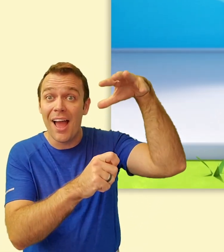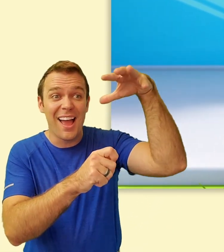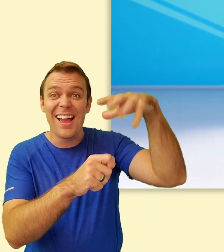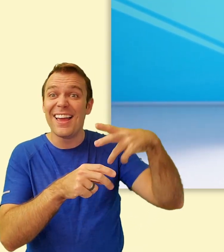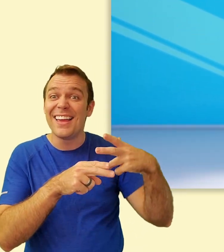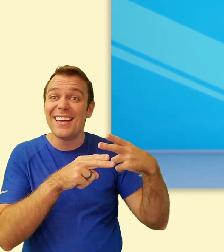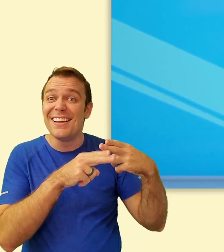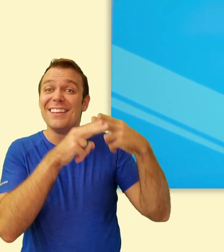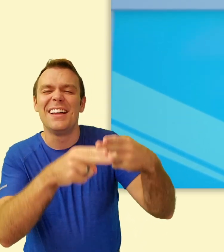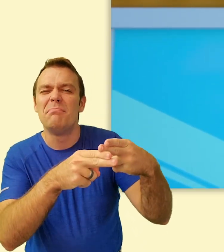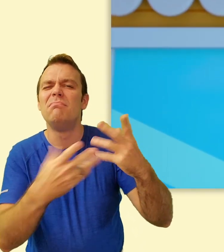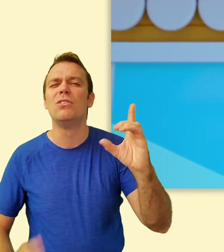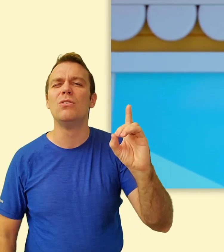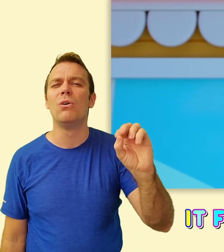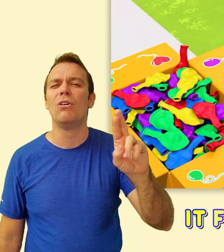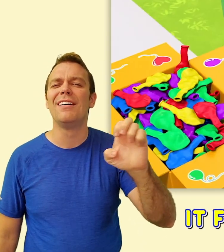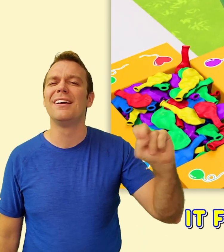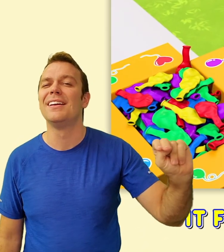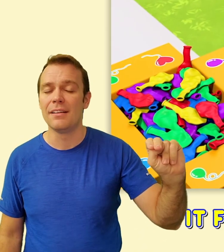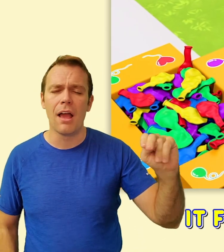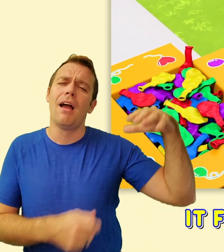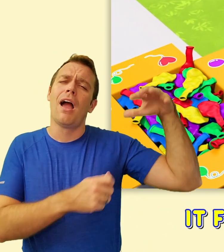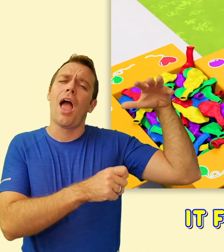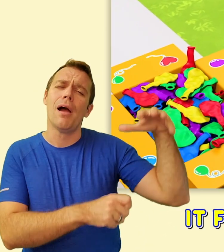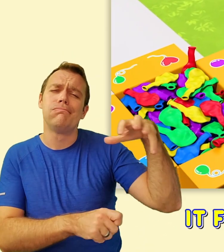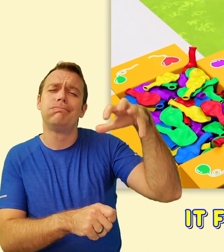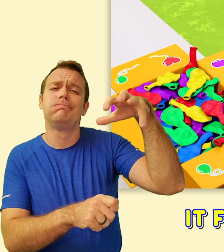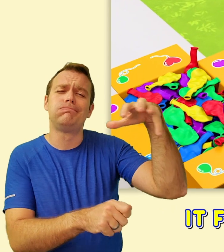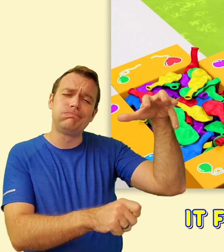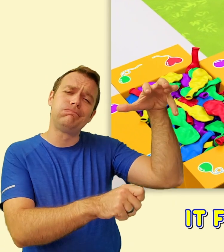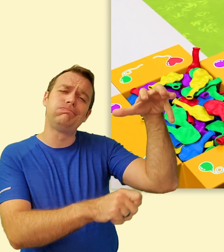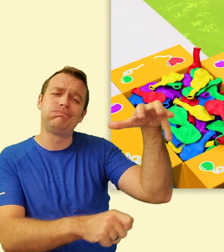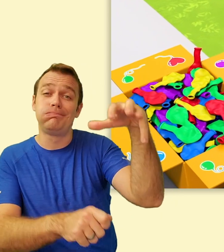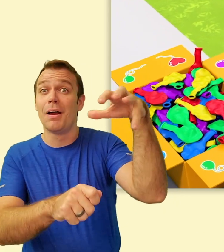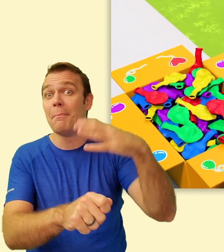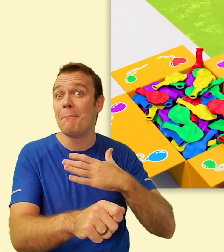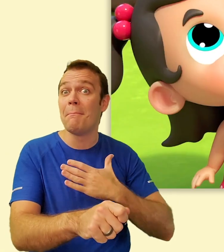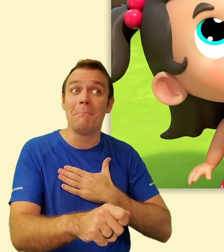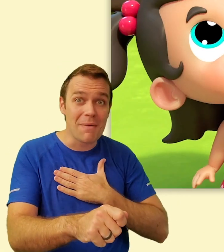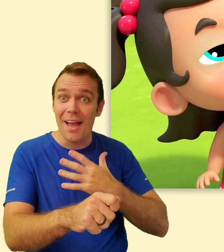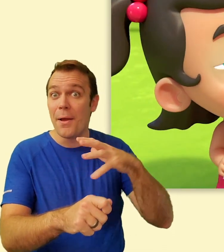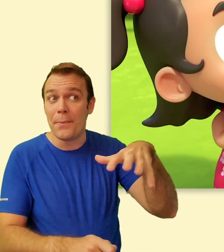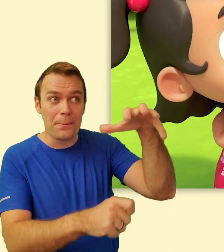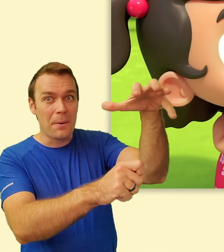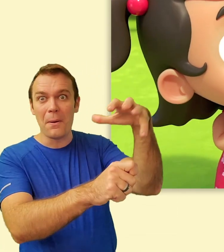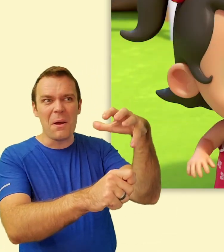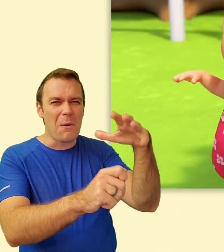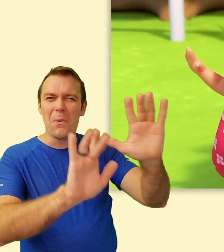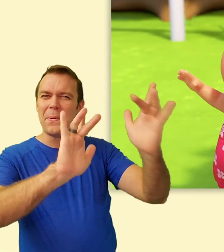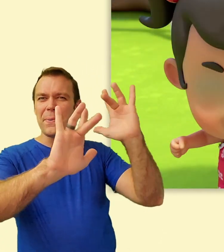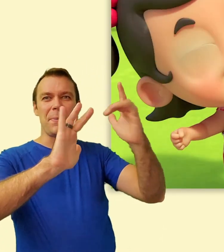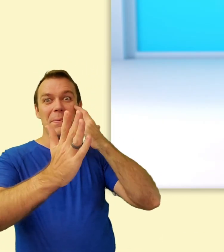is called Doreen. It flies so gently in the air. My balloon looks bright